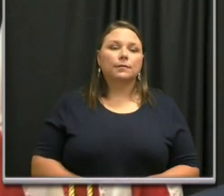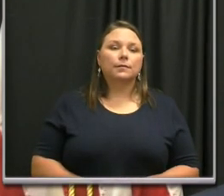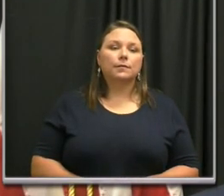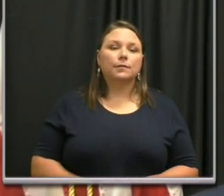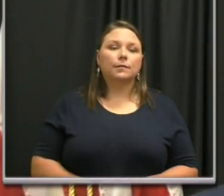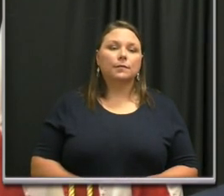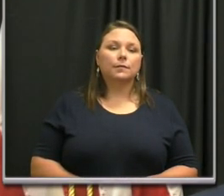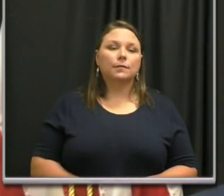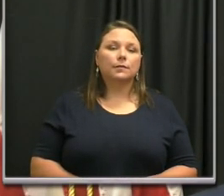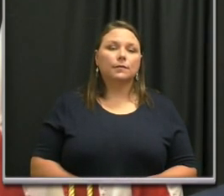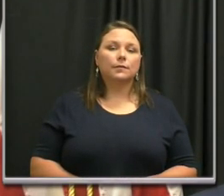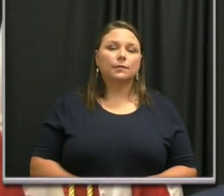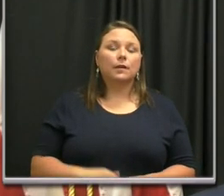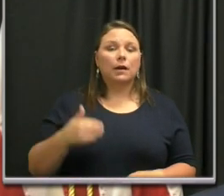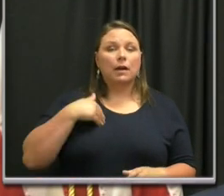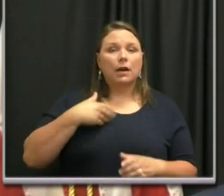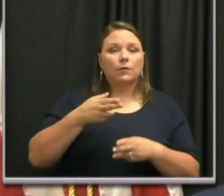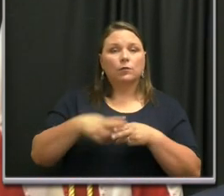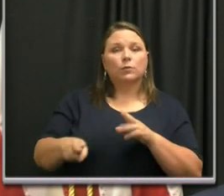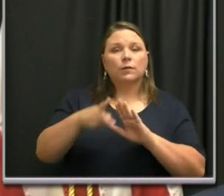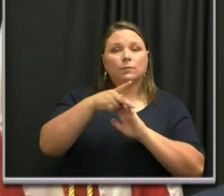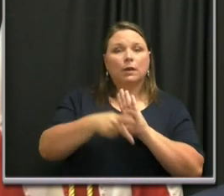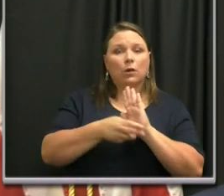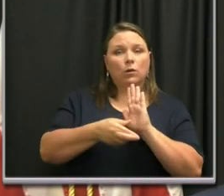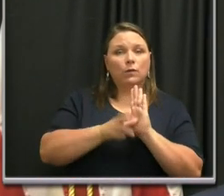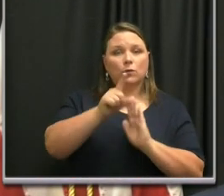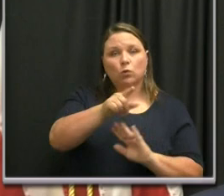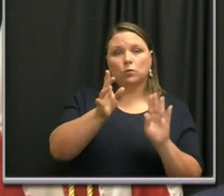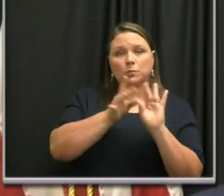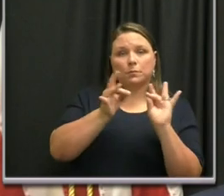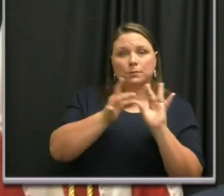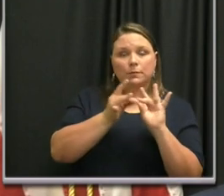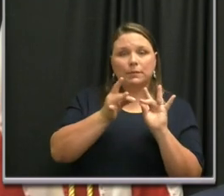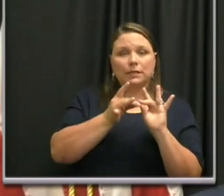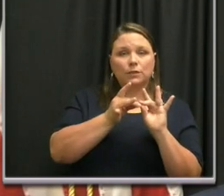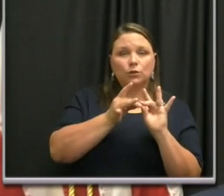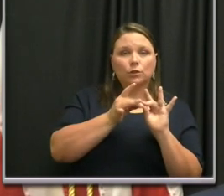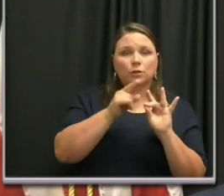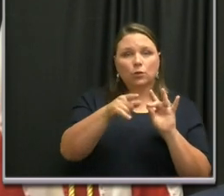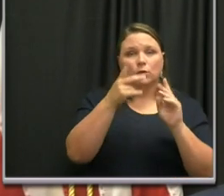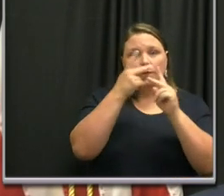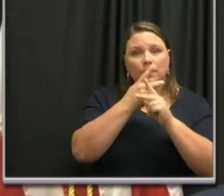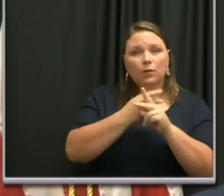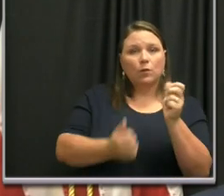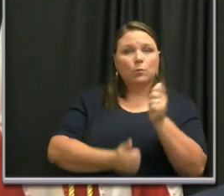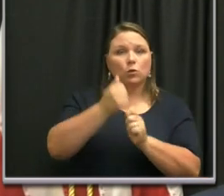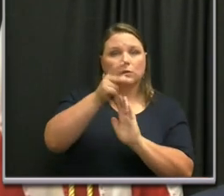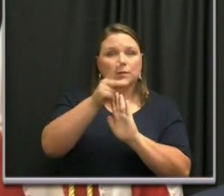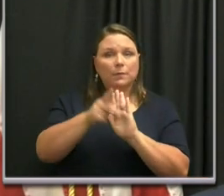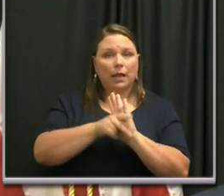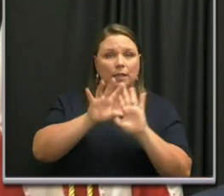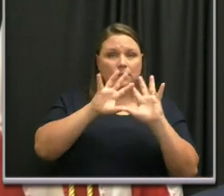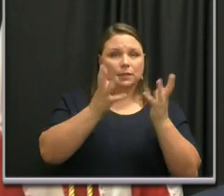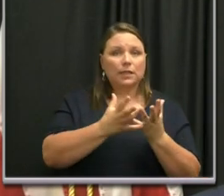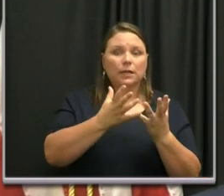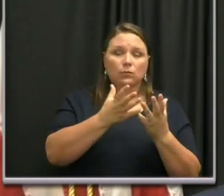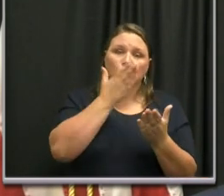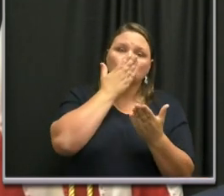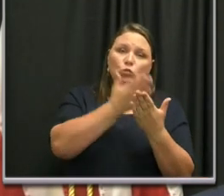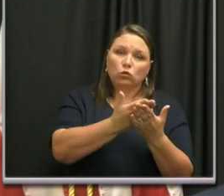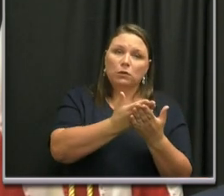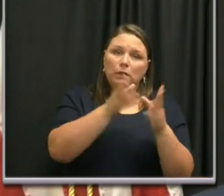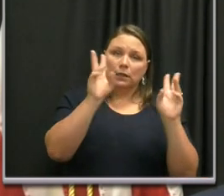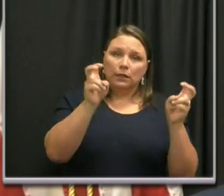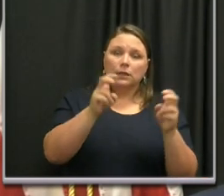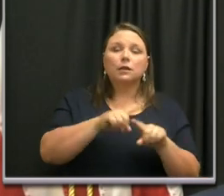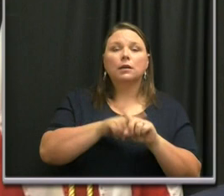as there's a brief policy review here, you even mentioned that you're finding most of the policies in the department to be good, but I'm curious